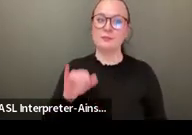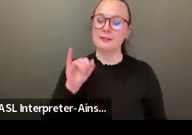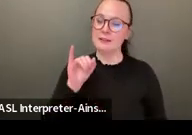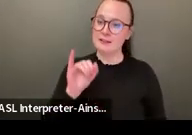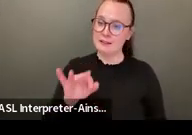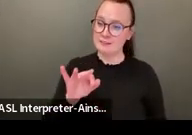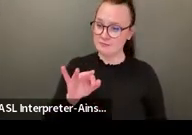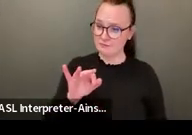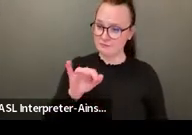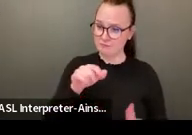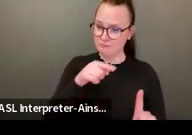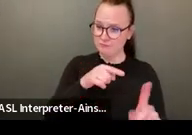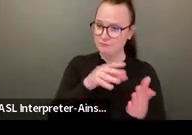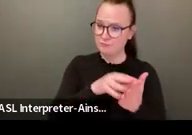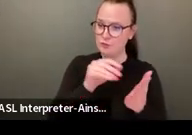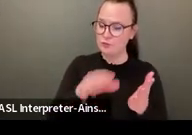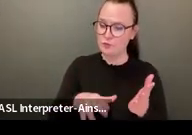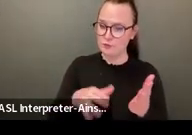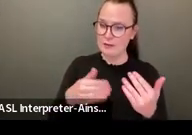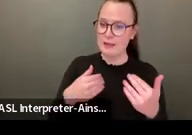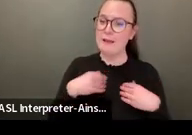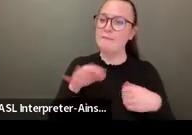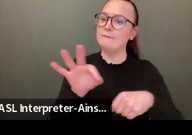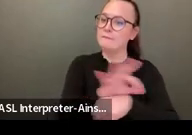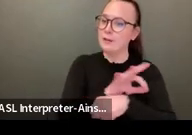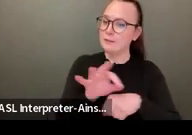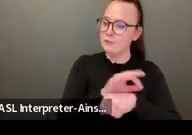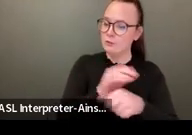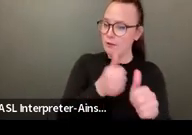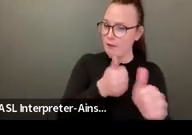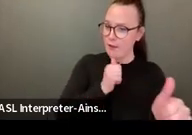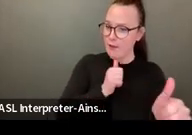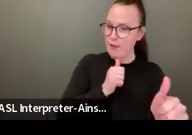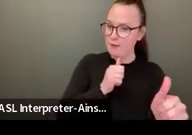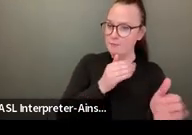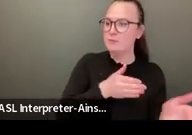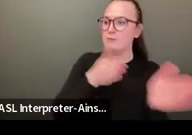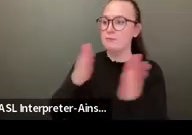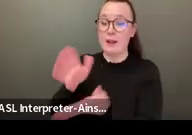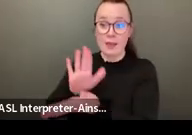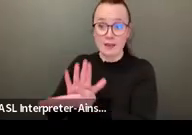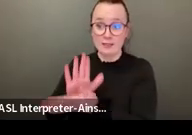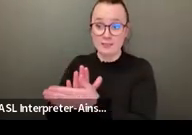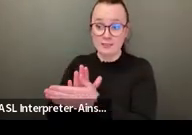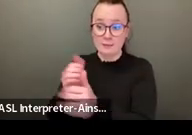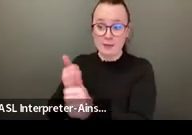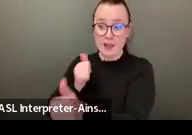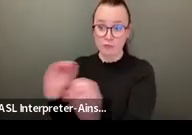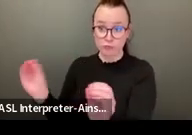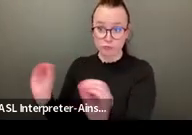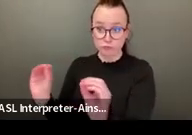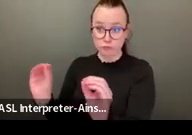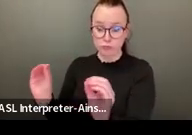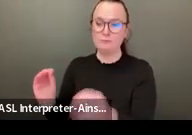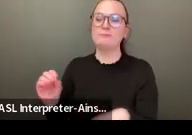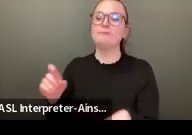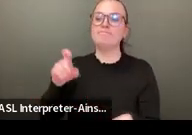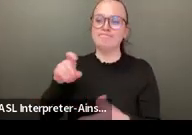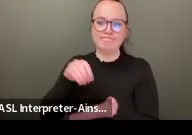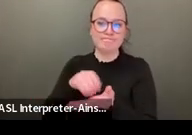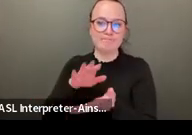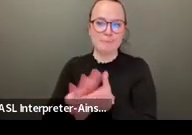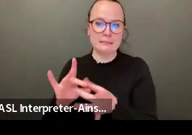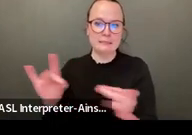functional gaps but no academic gaps, then you need to put a statement in